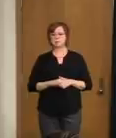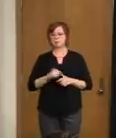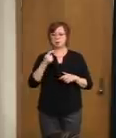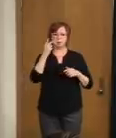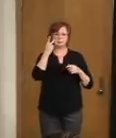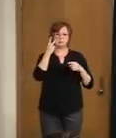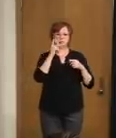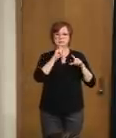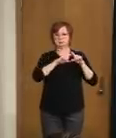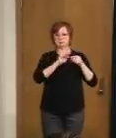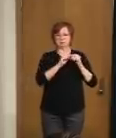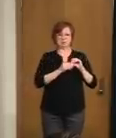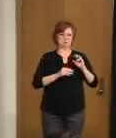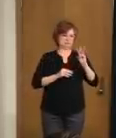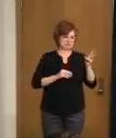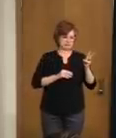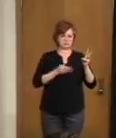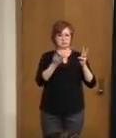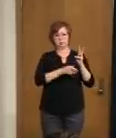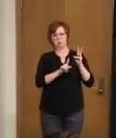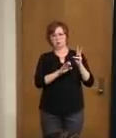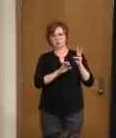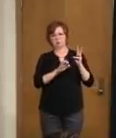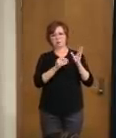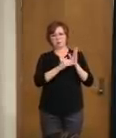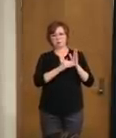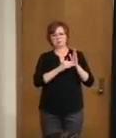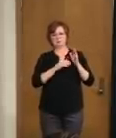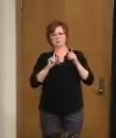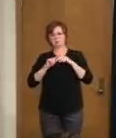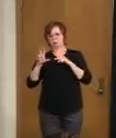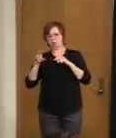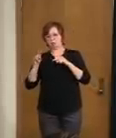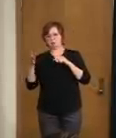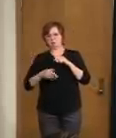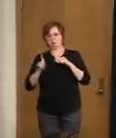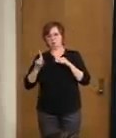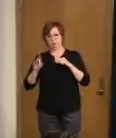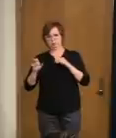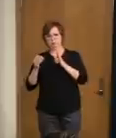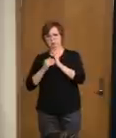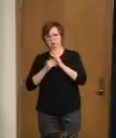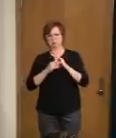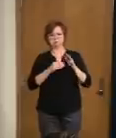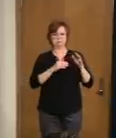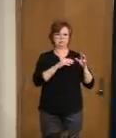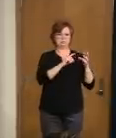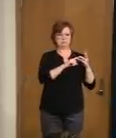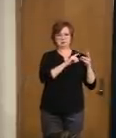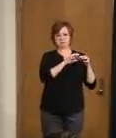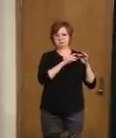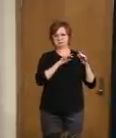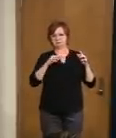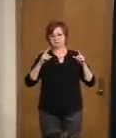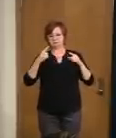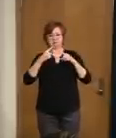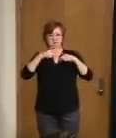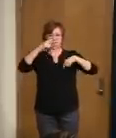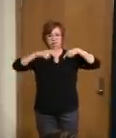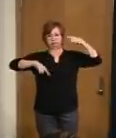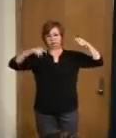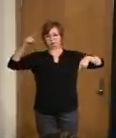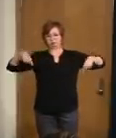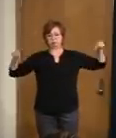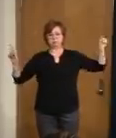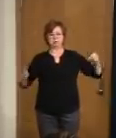to 30. So again, it's very concerning. So in the smaller geographies, it can fluctuate quite a bit, but overall, the